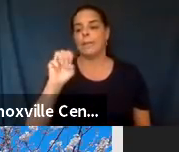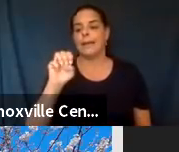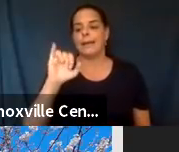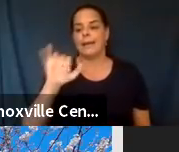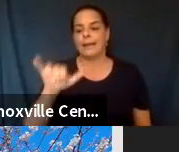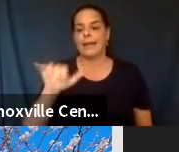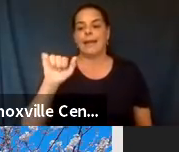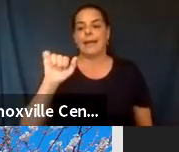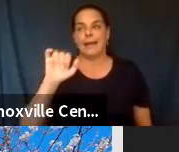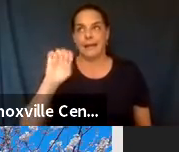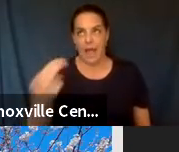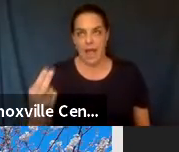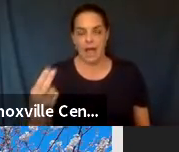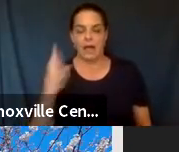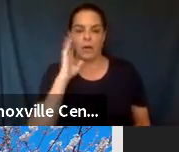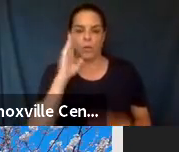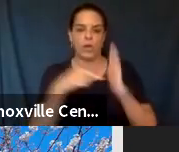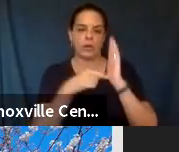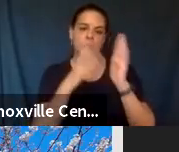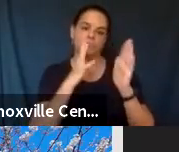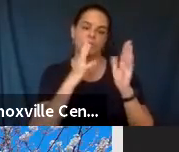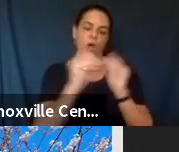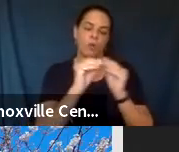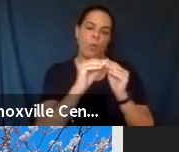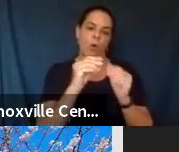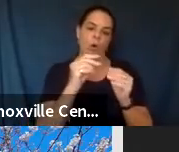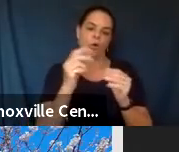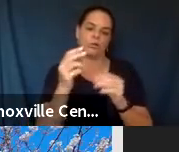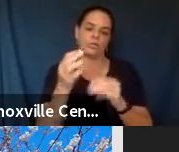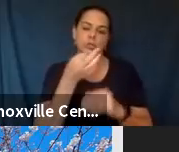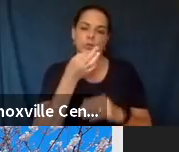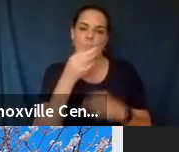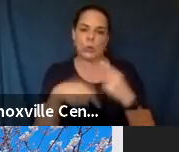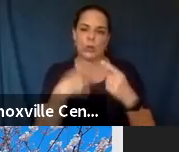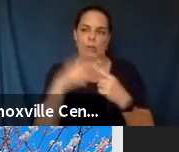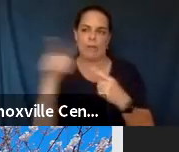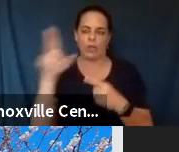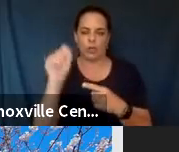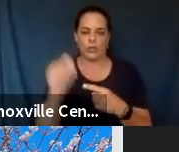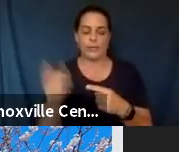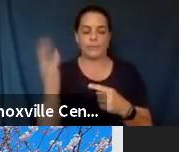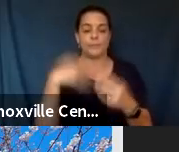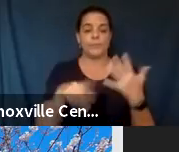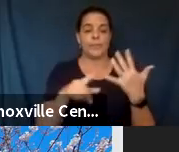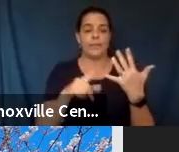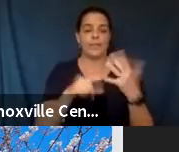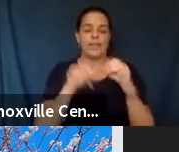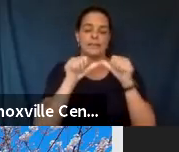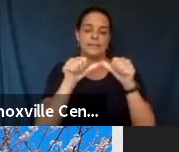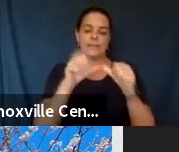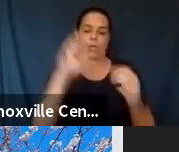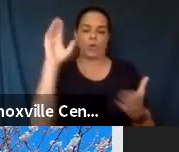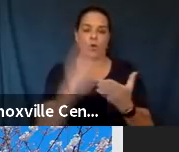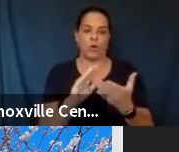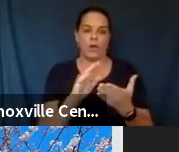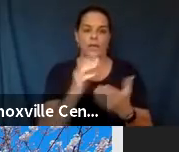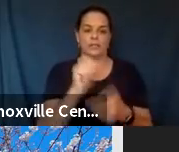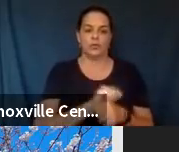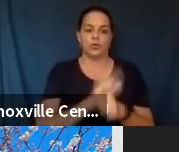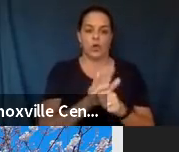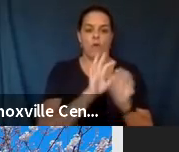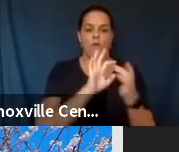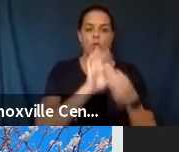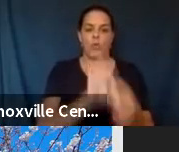and what they're seeing at UT here momentarily. Our fifth benchmark, sustained or decreased COVID-19 related death